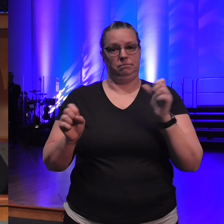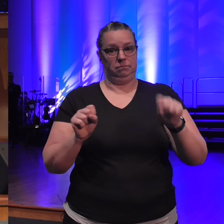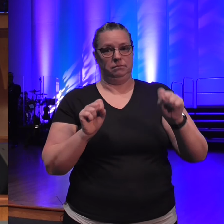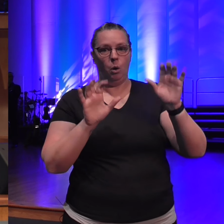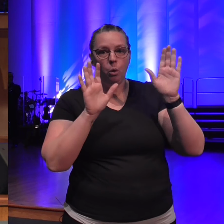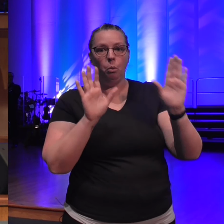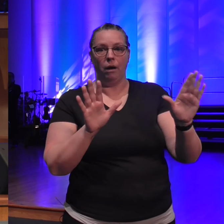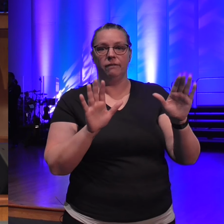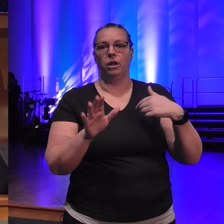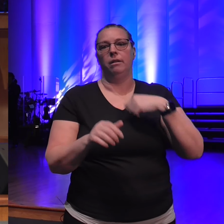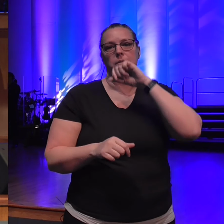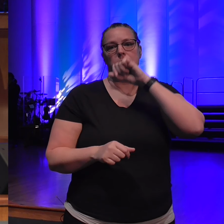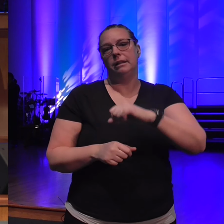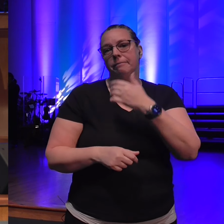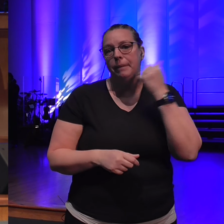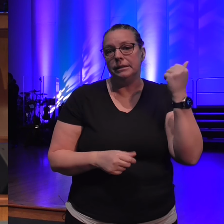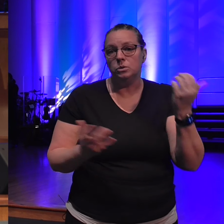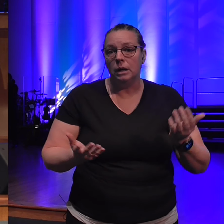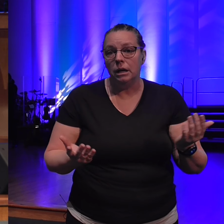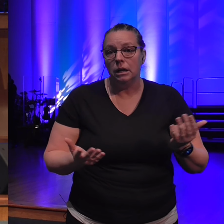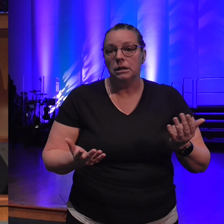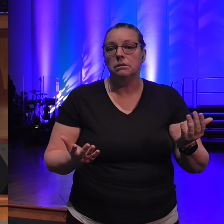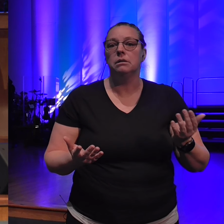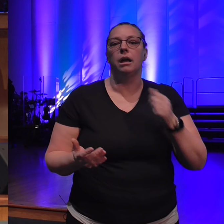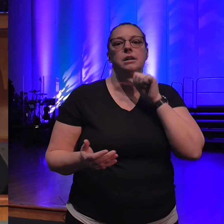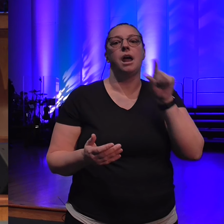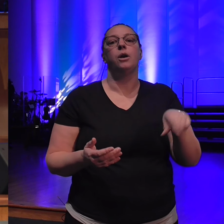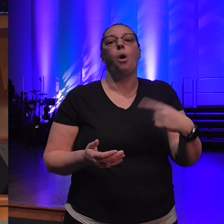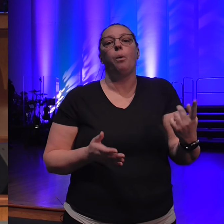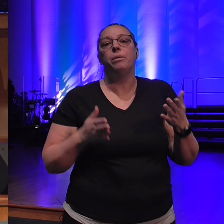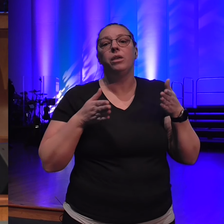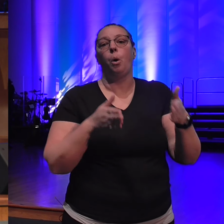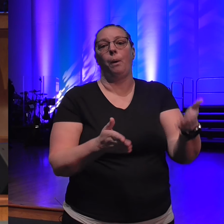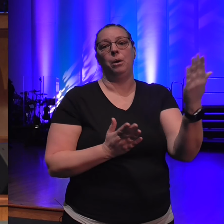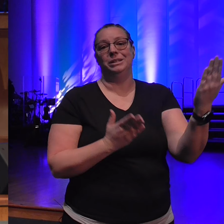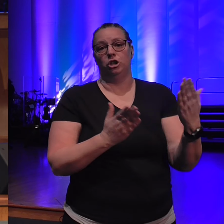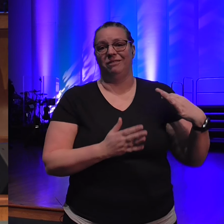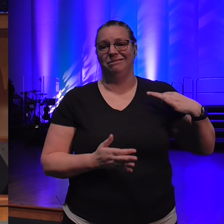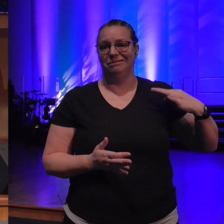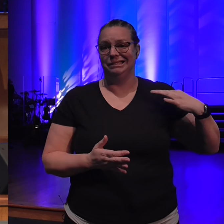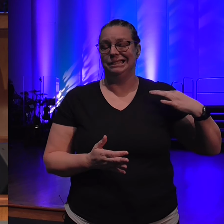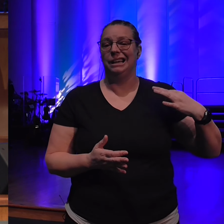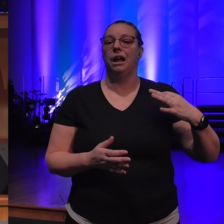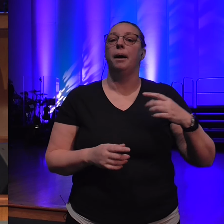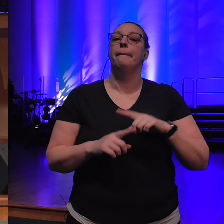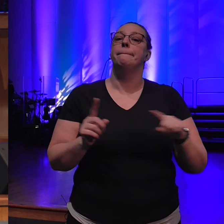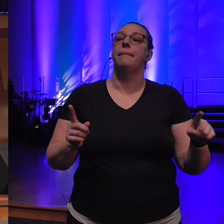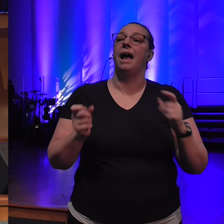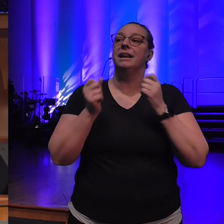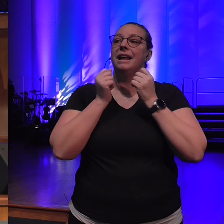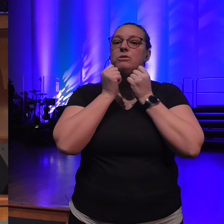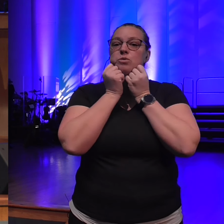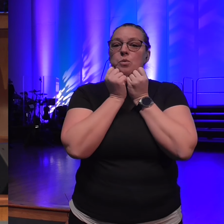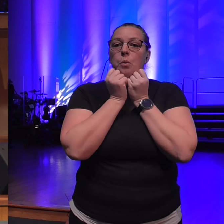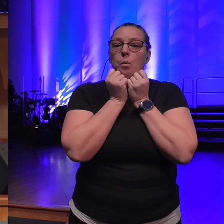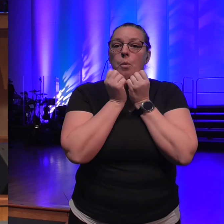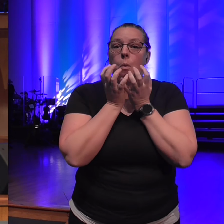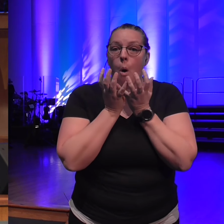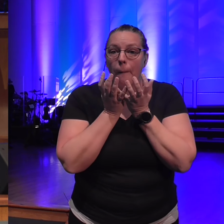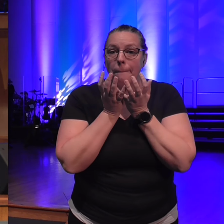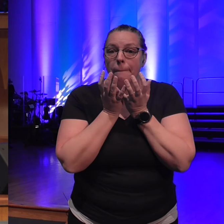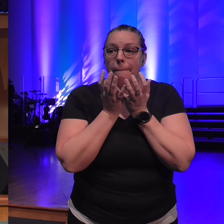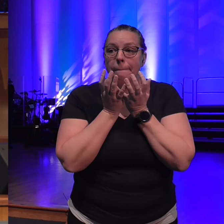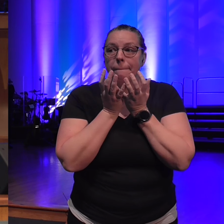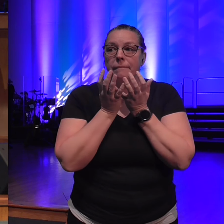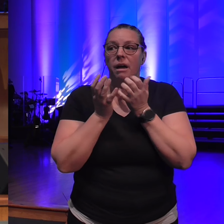best about Mile High Church is not only all of the ways that everyone serves and all the things we get to do together, but how warm it is here, not